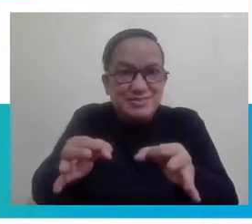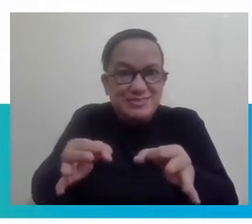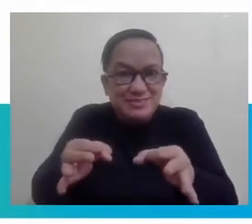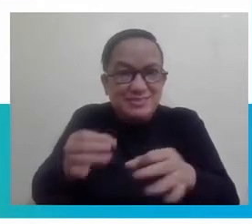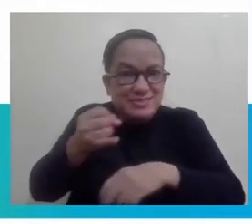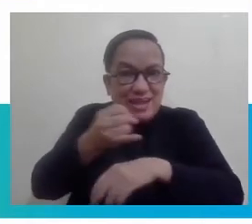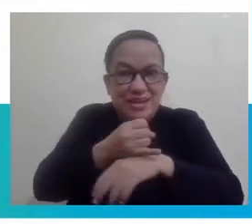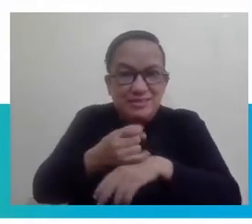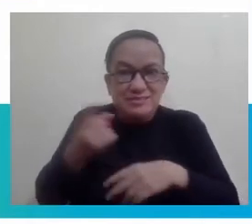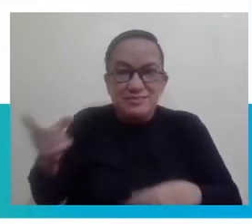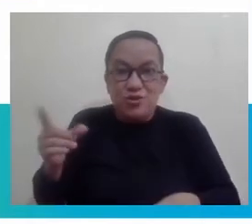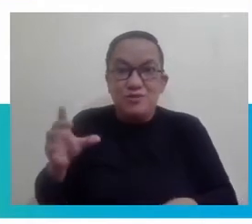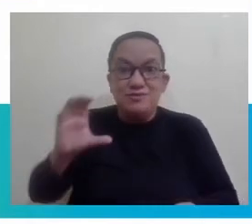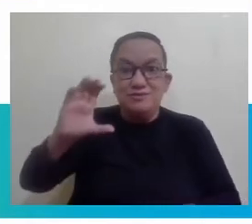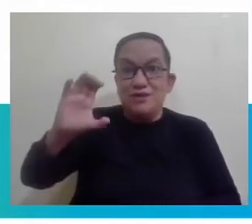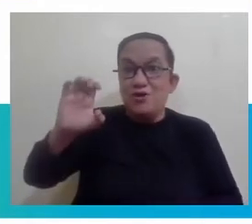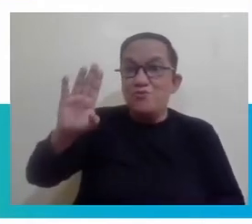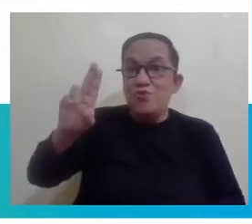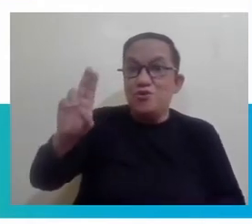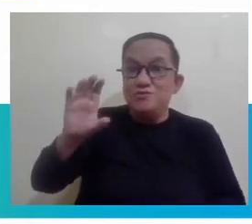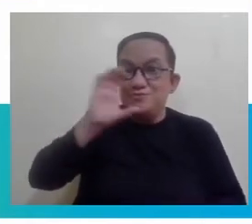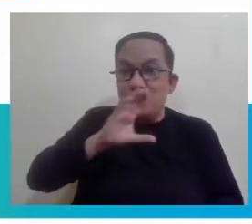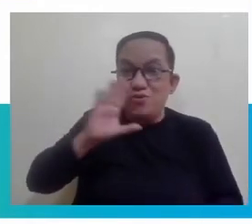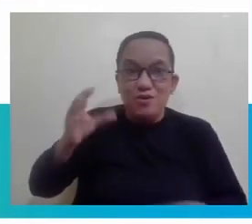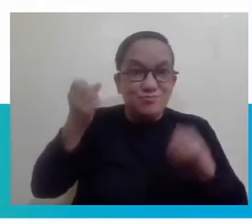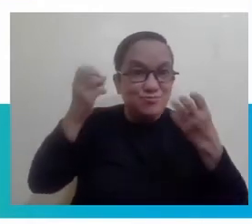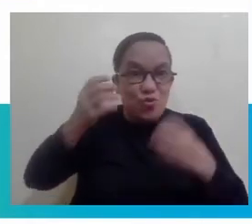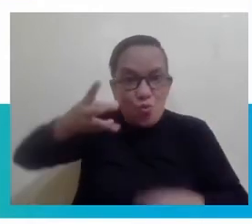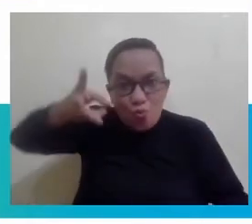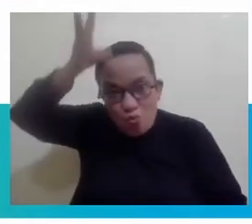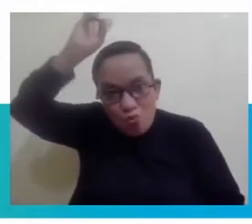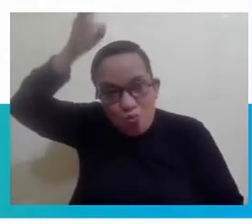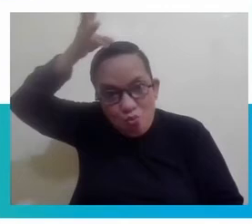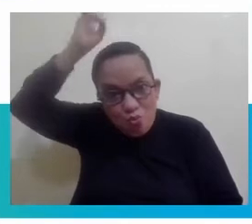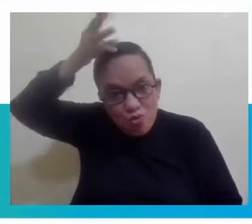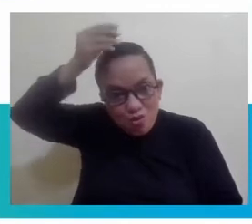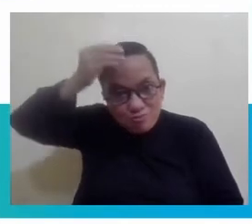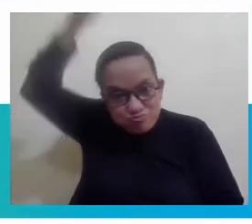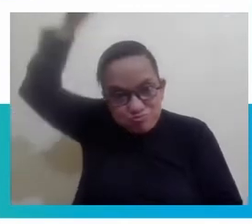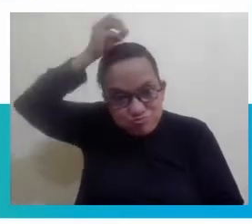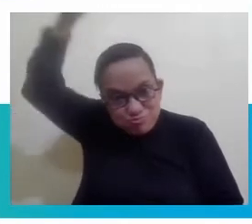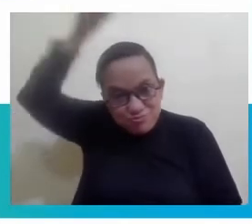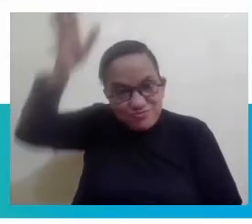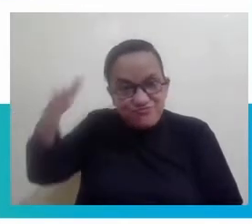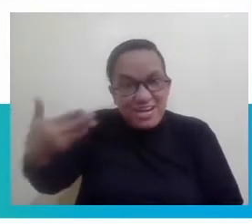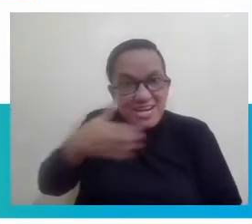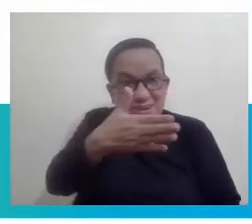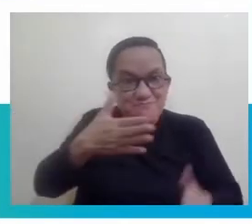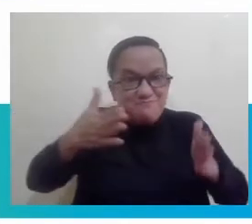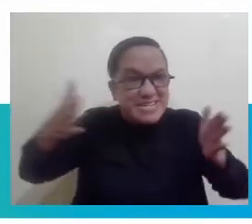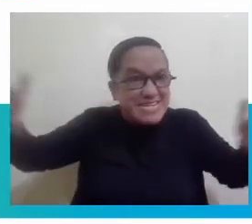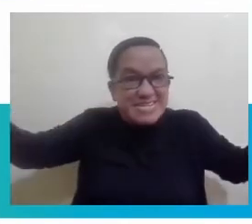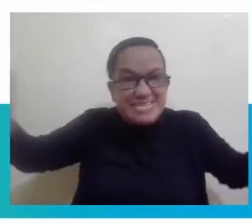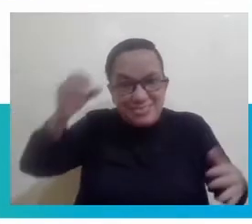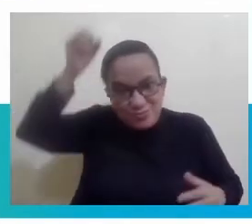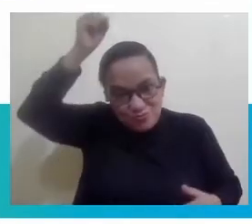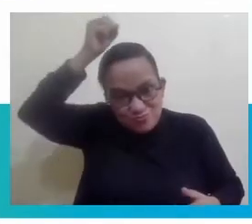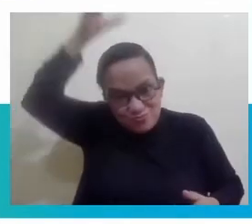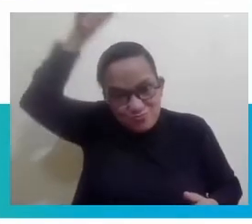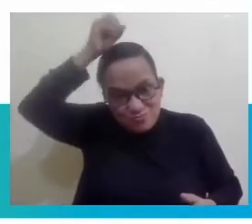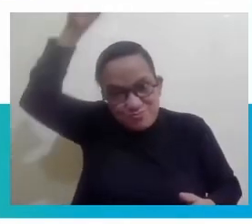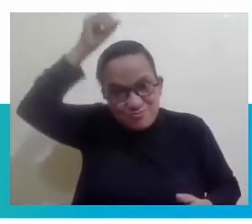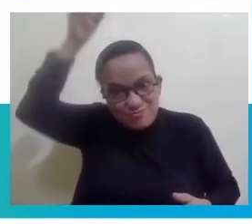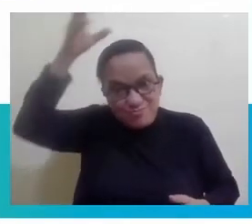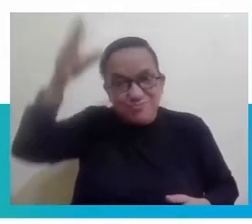tourism, it's been under a lot of environmental pressure because of the thousands and thousands of people going there every day. And